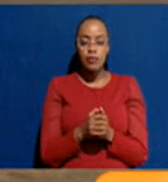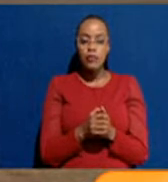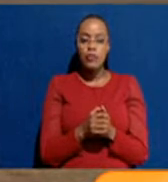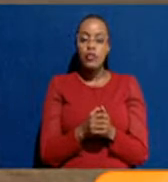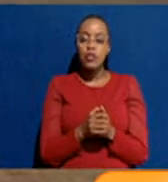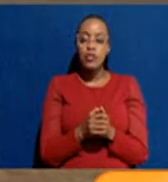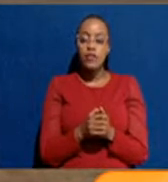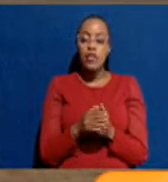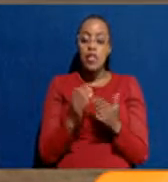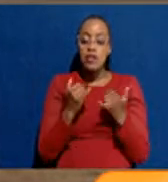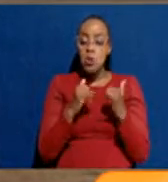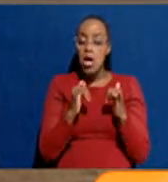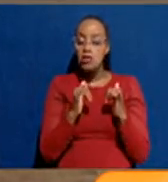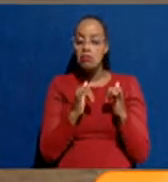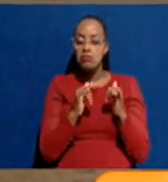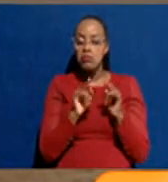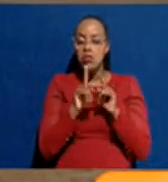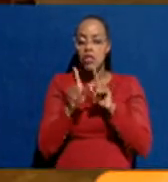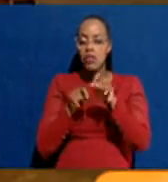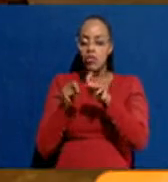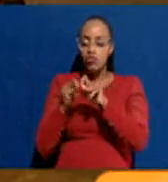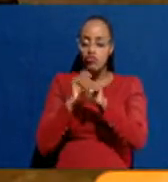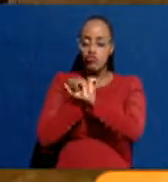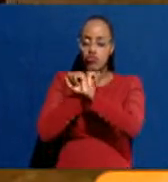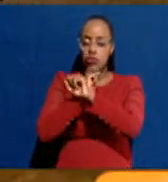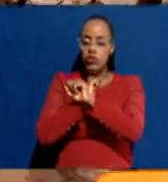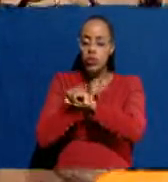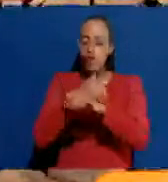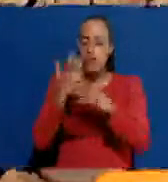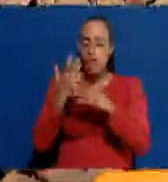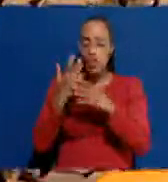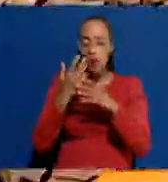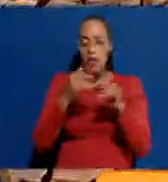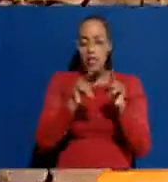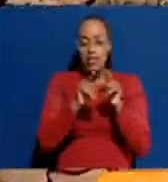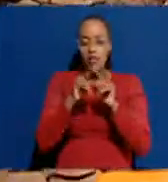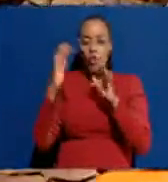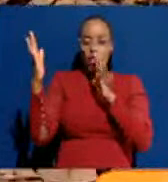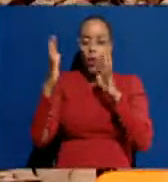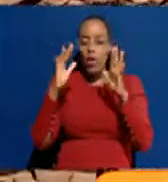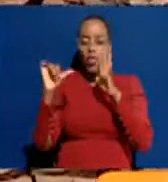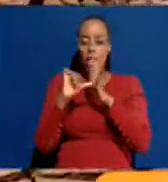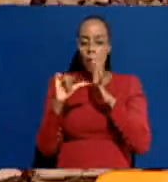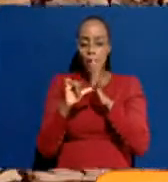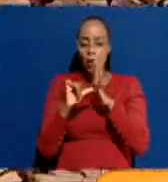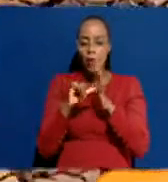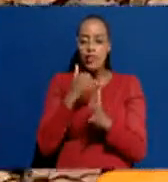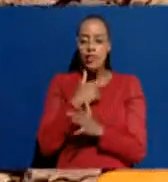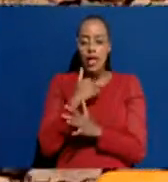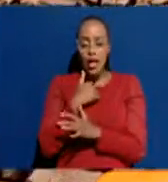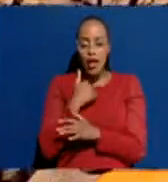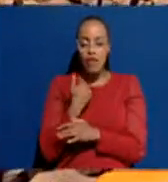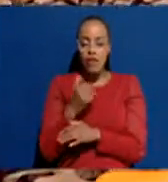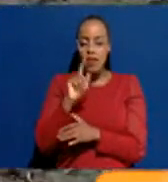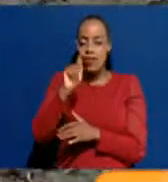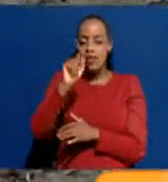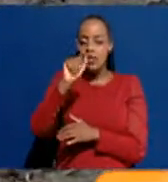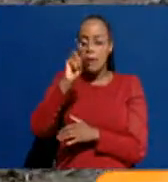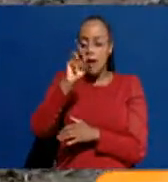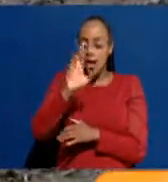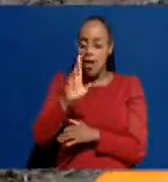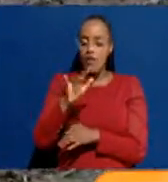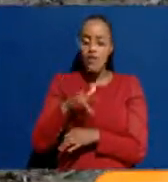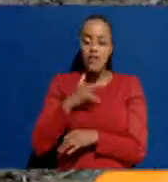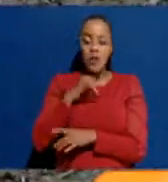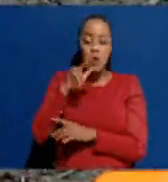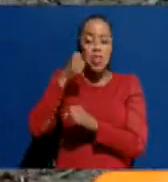Although efforts to prevent losses during and after weather-related disasters have been put in place, Tumal feels those efforts